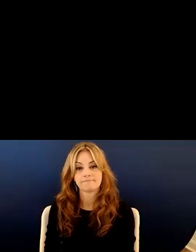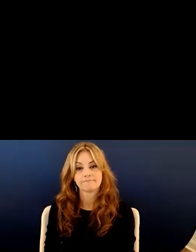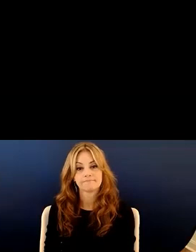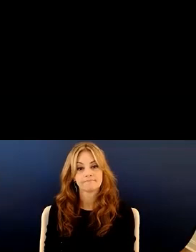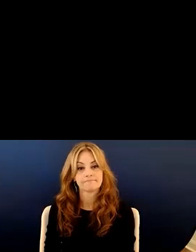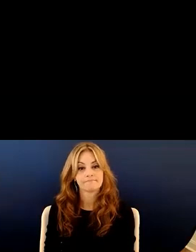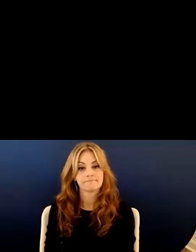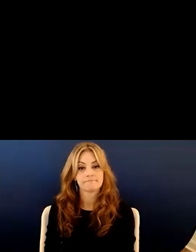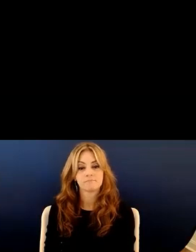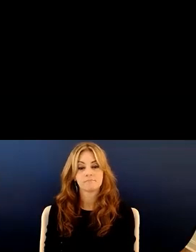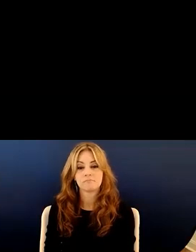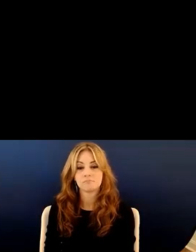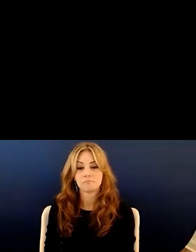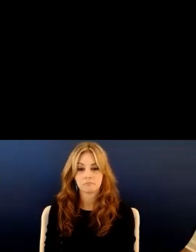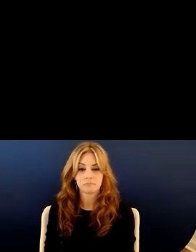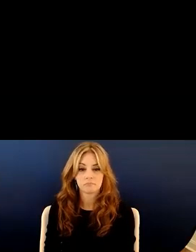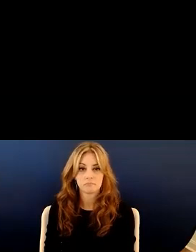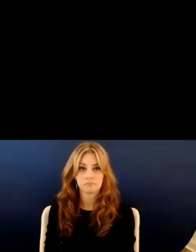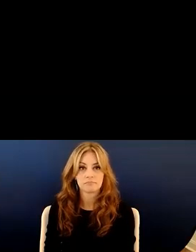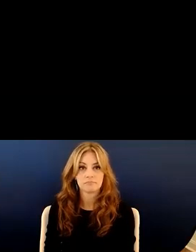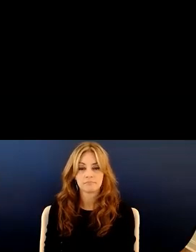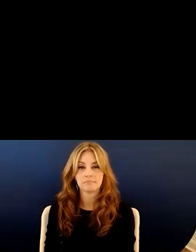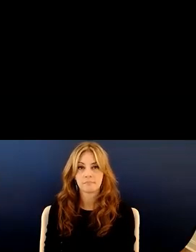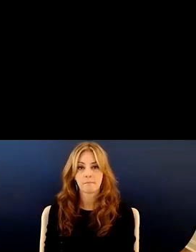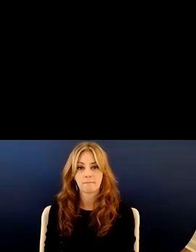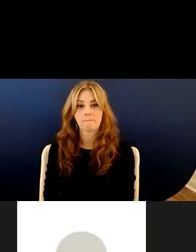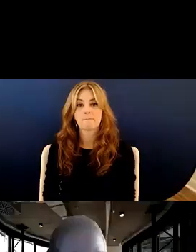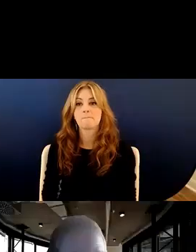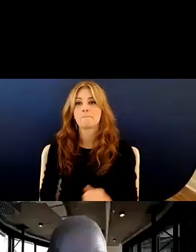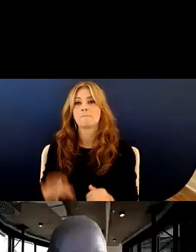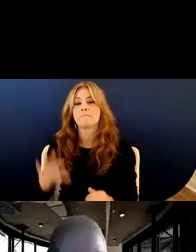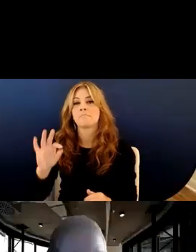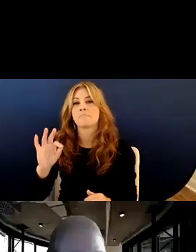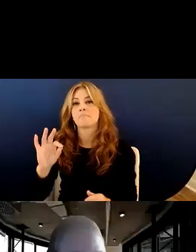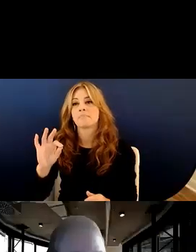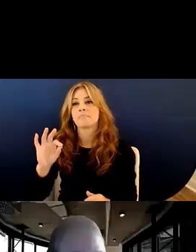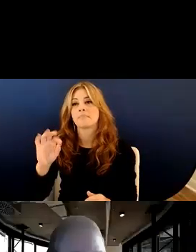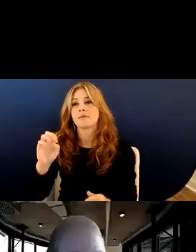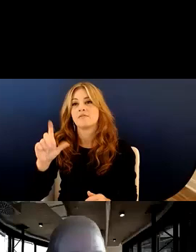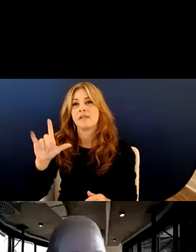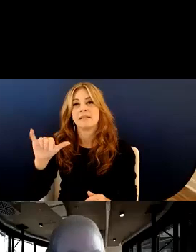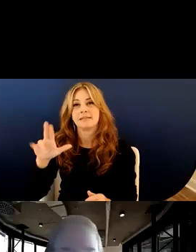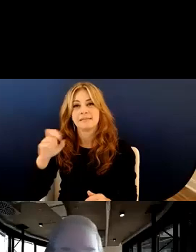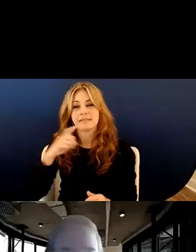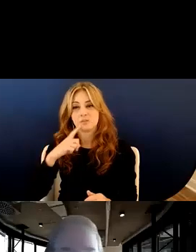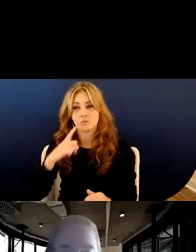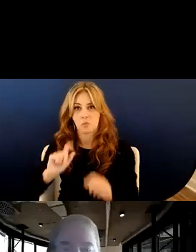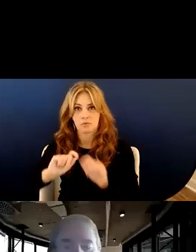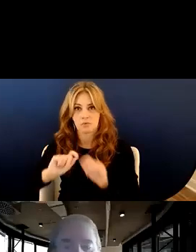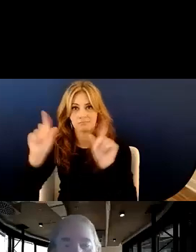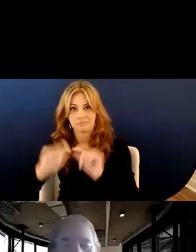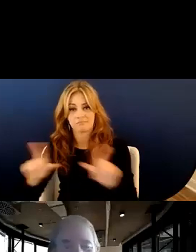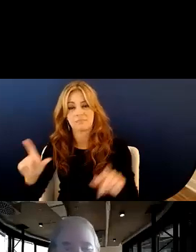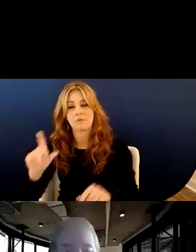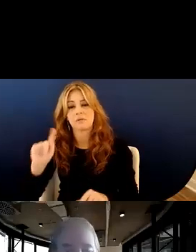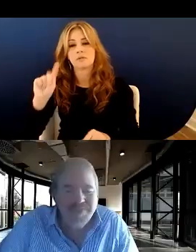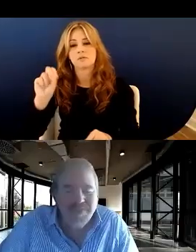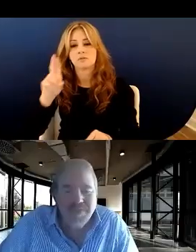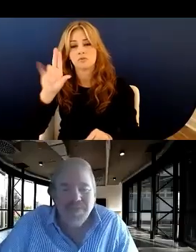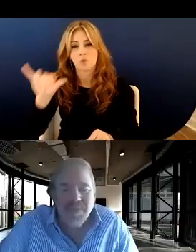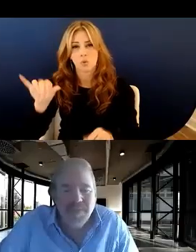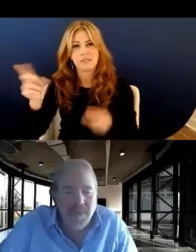All right, well, maybe we should all join you and we'll open it up for questions. We have Tony Pauls, our Director